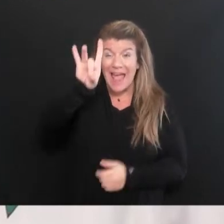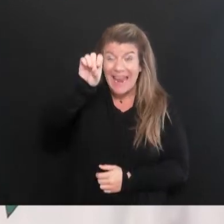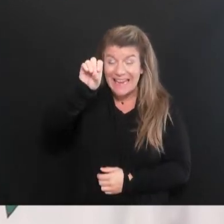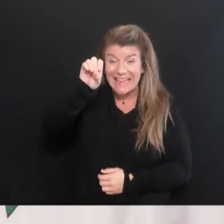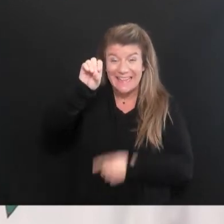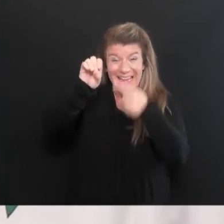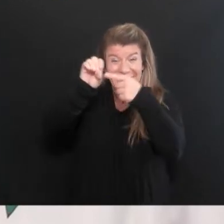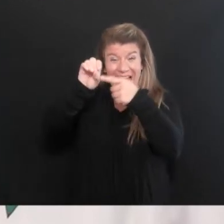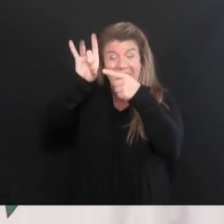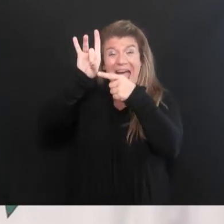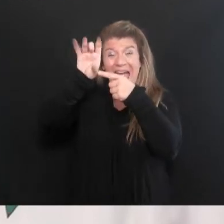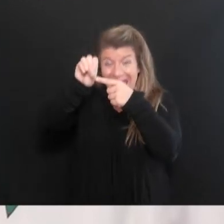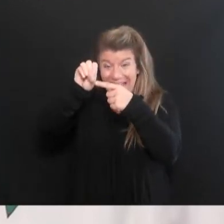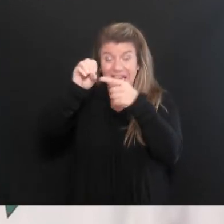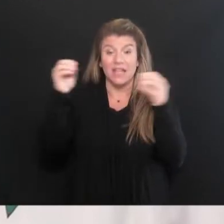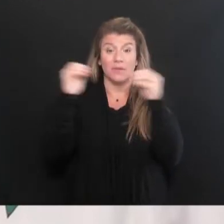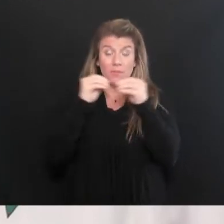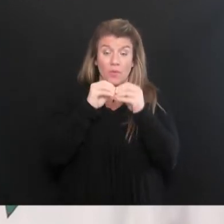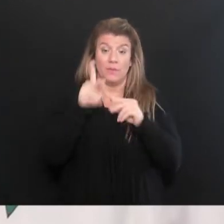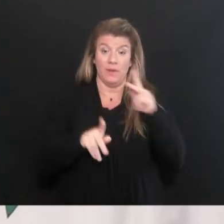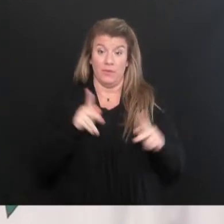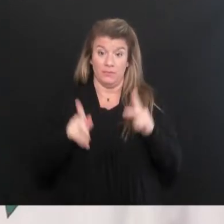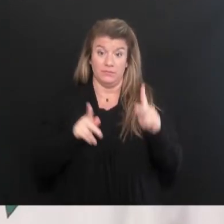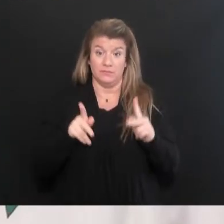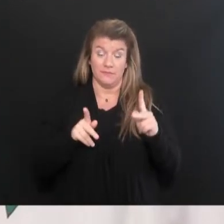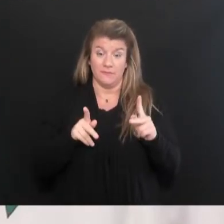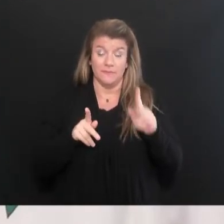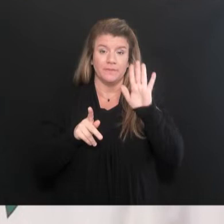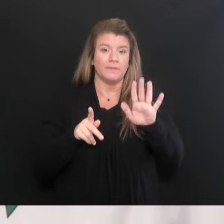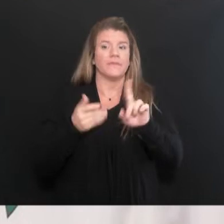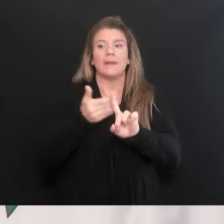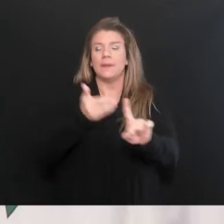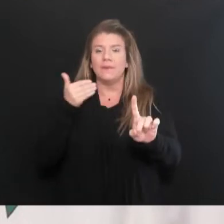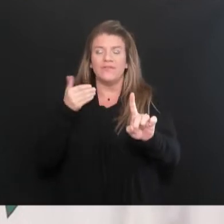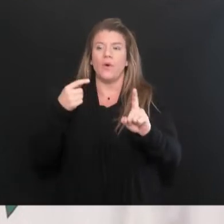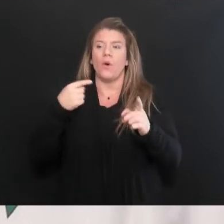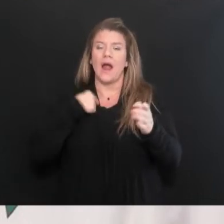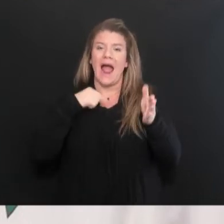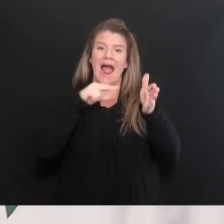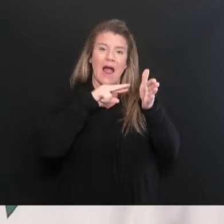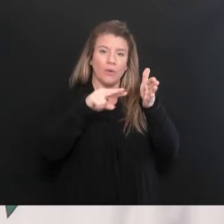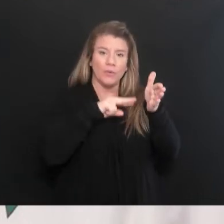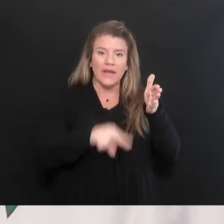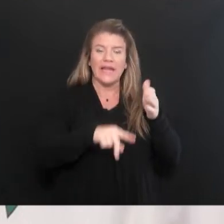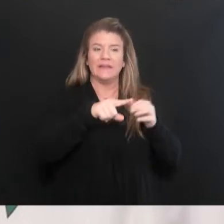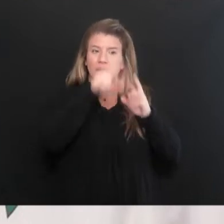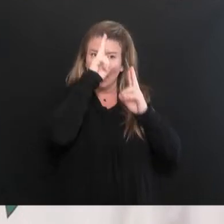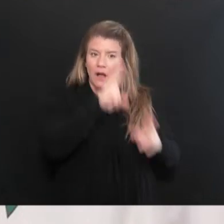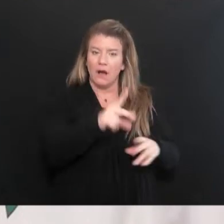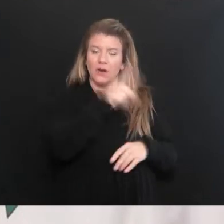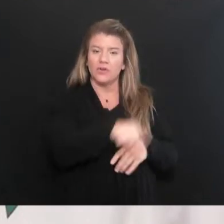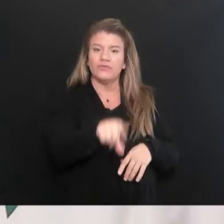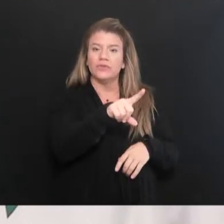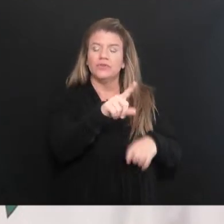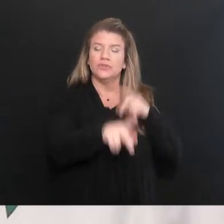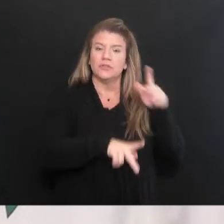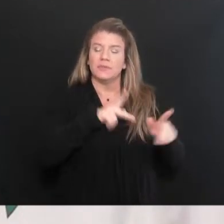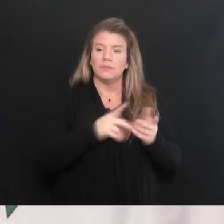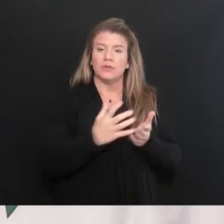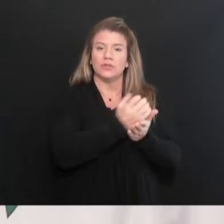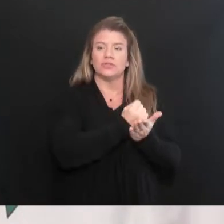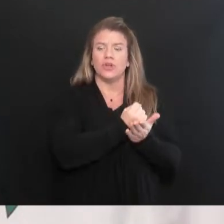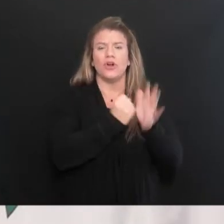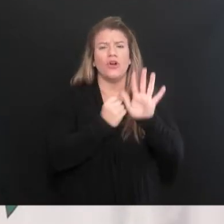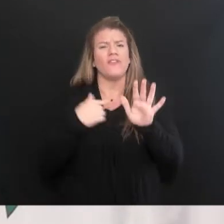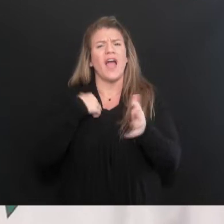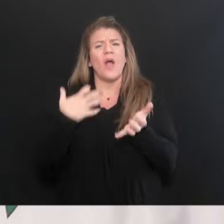more people in West Virginia. But before I go there and show these people the honor that they surely deserve, I want to talk